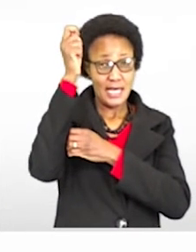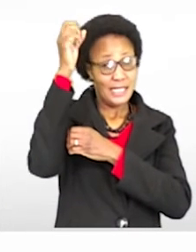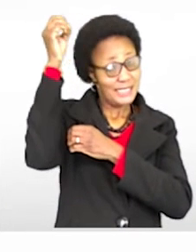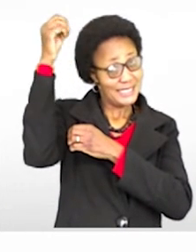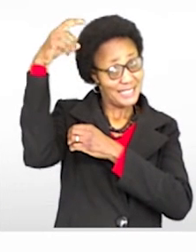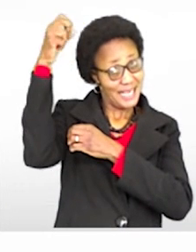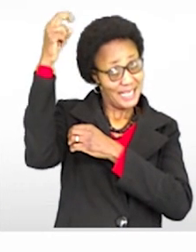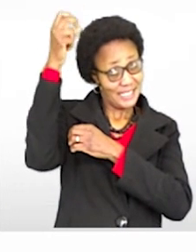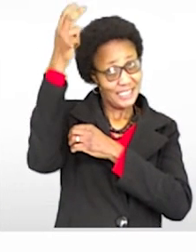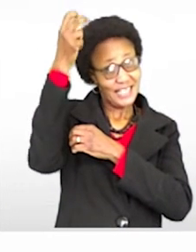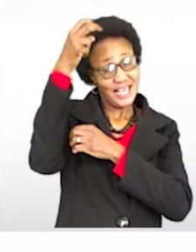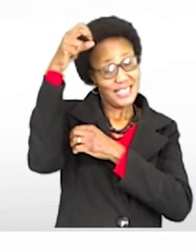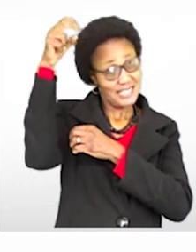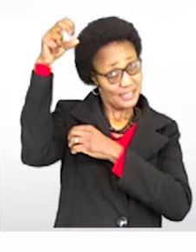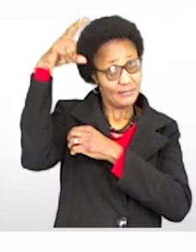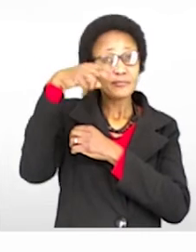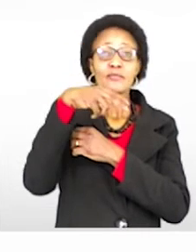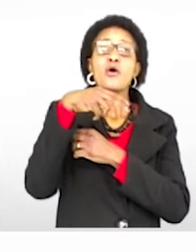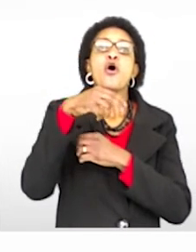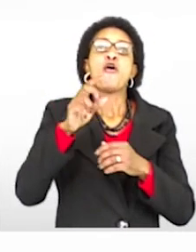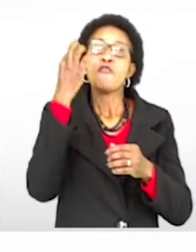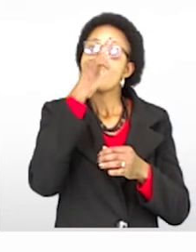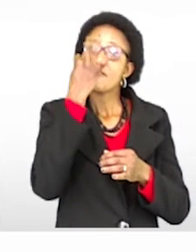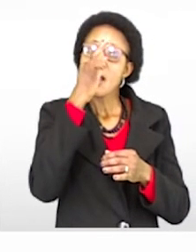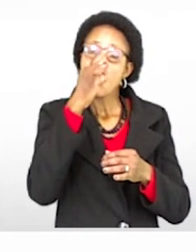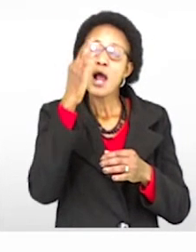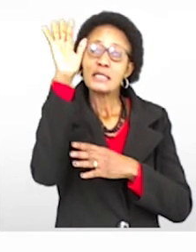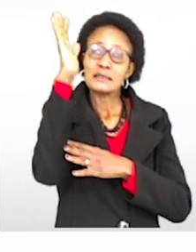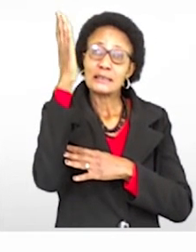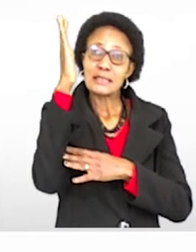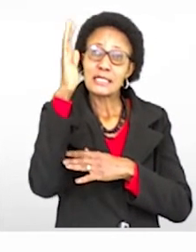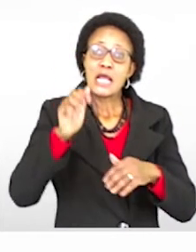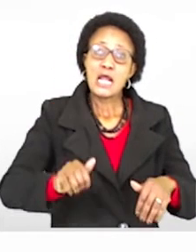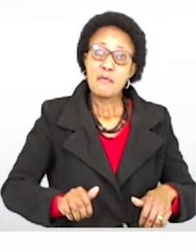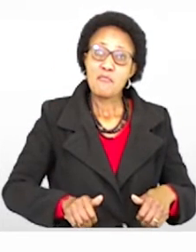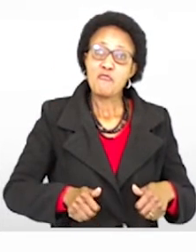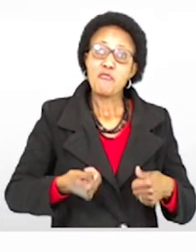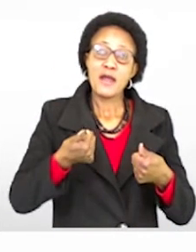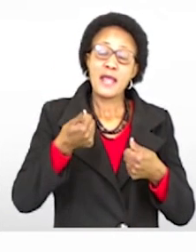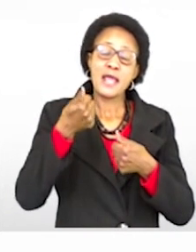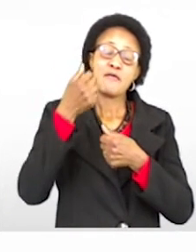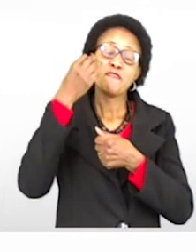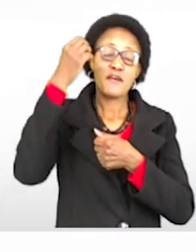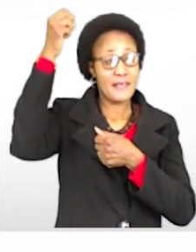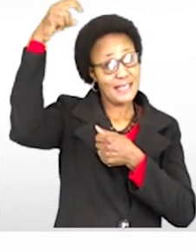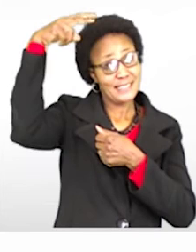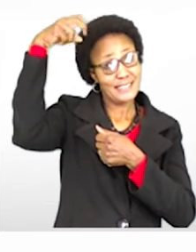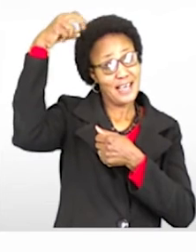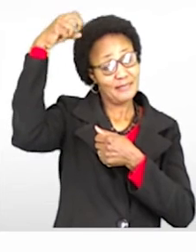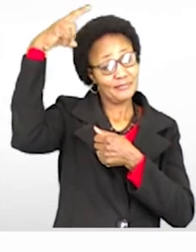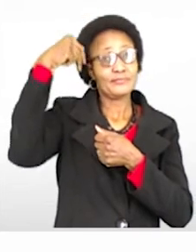Flower, tree, boy with a star. Let's say it one more time.